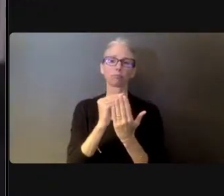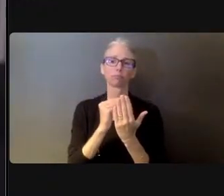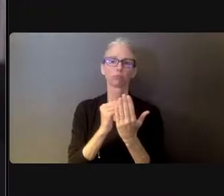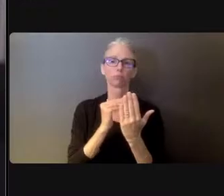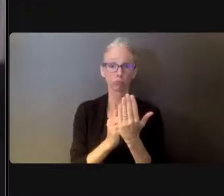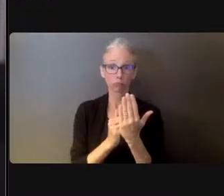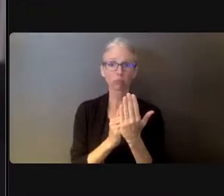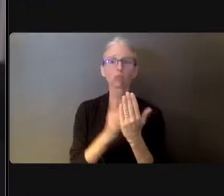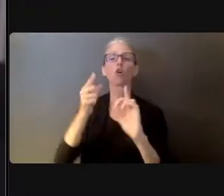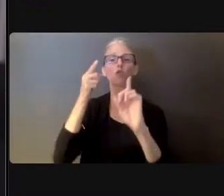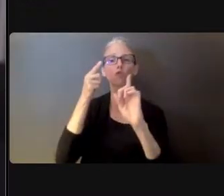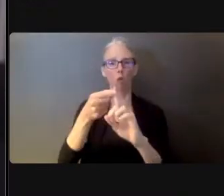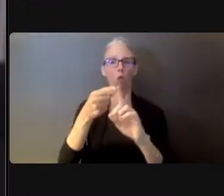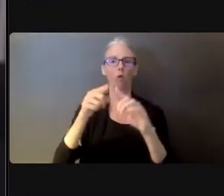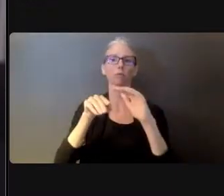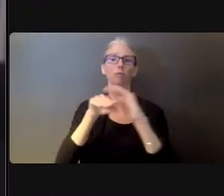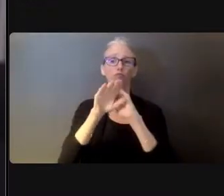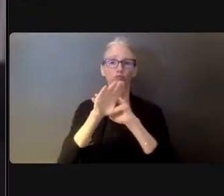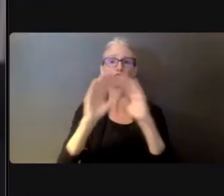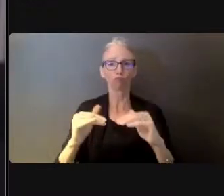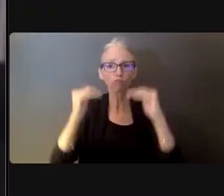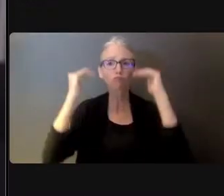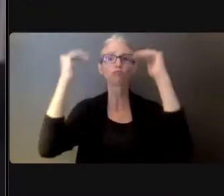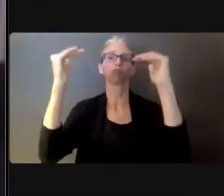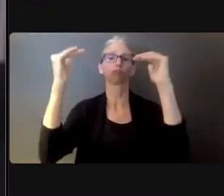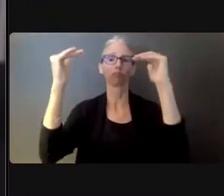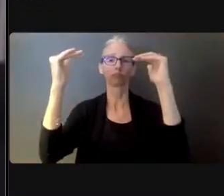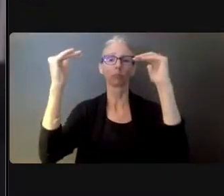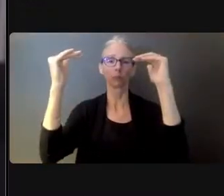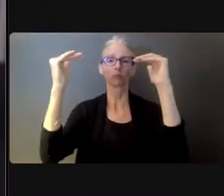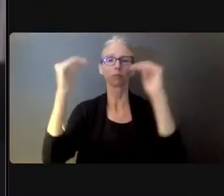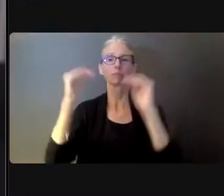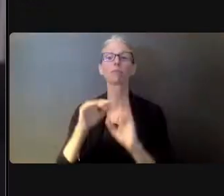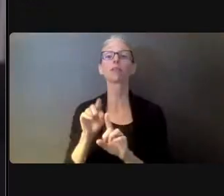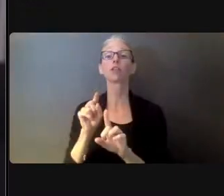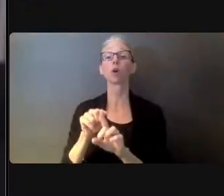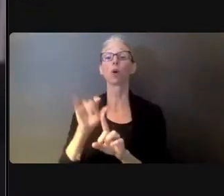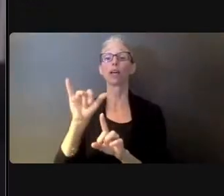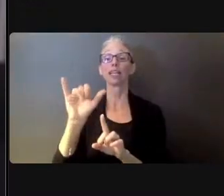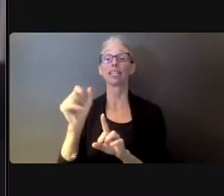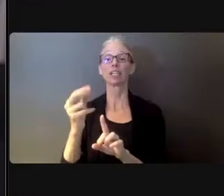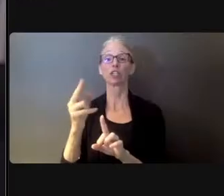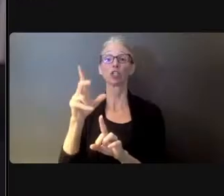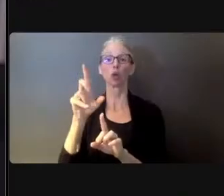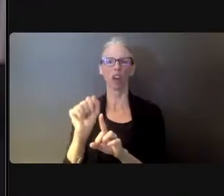accessible. Yashoda is going to give you an overview of that framework that we're using and some of the findings that we've